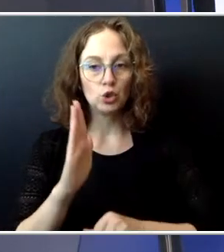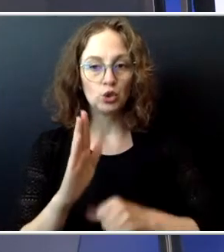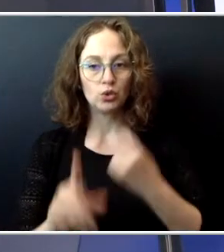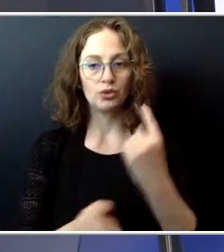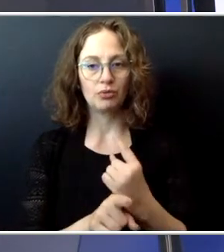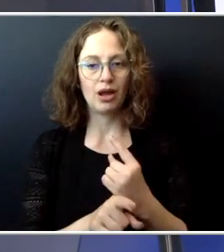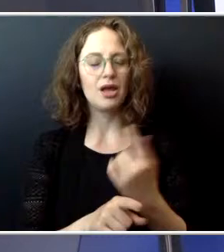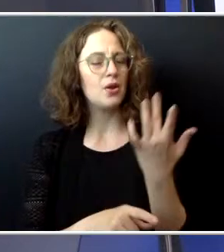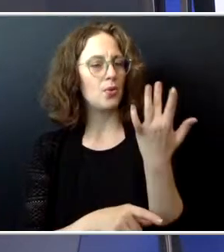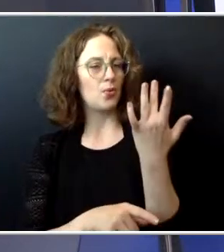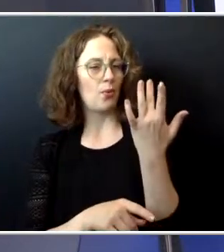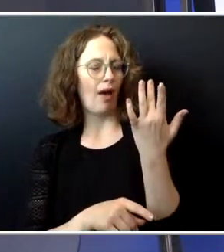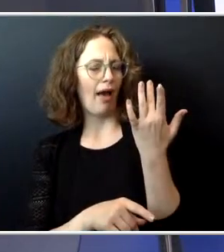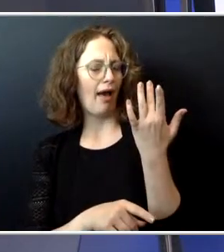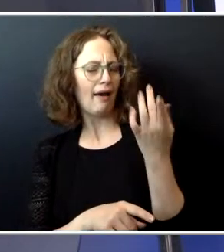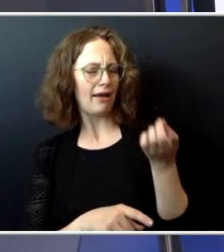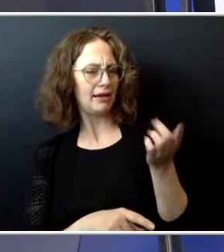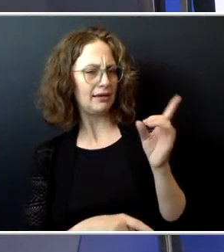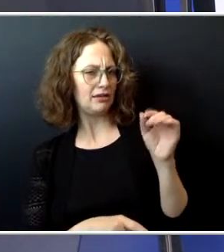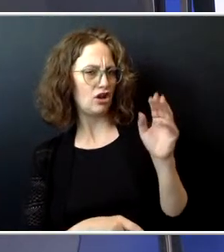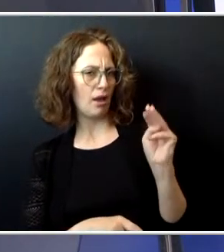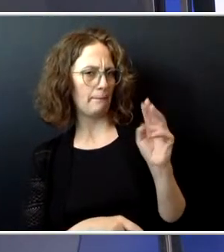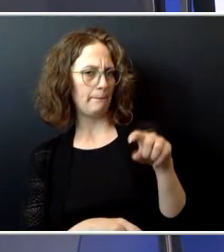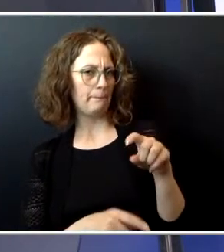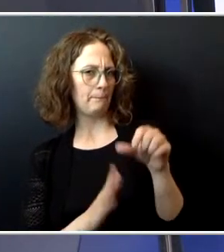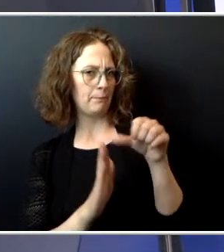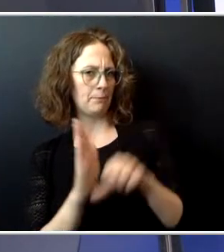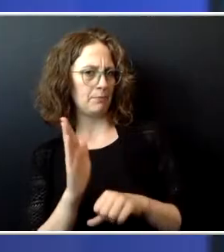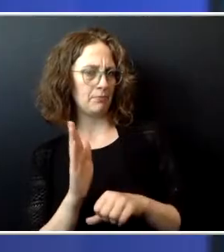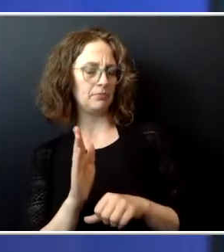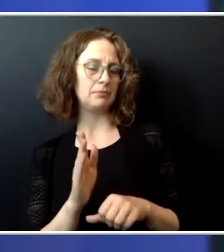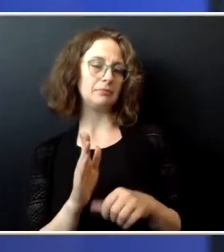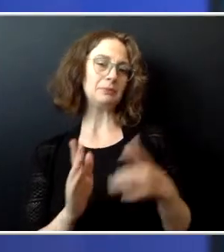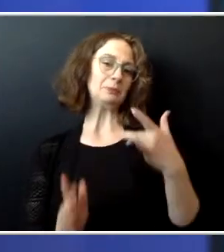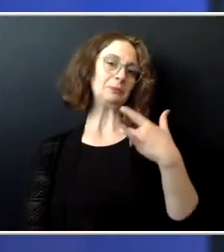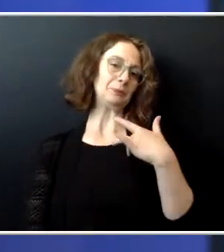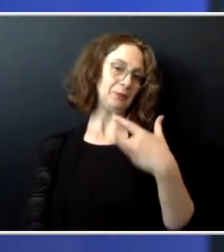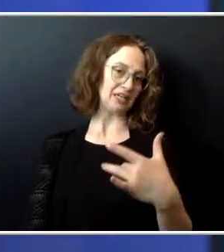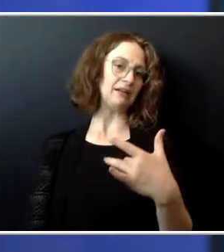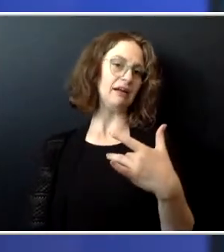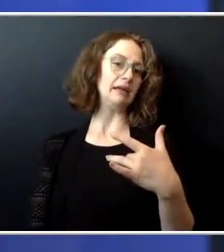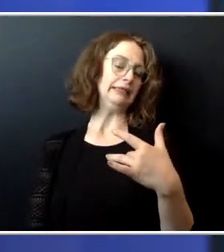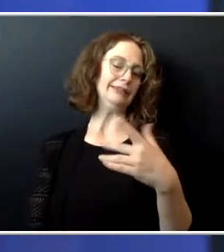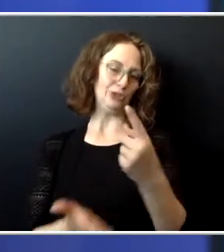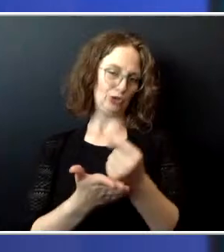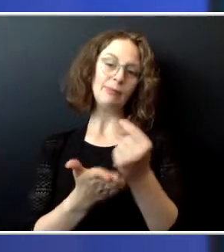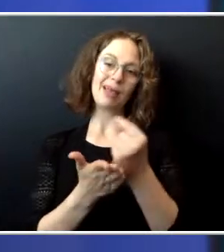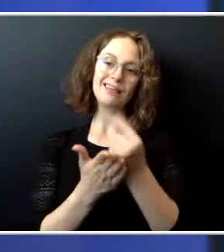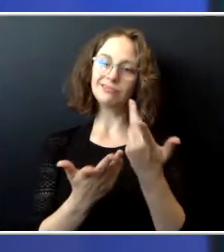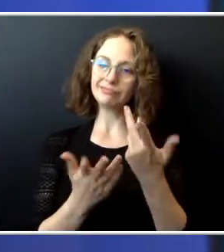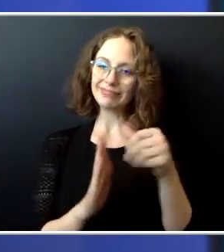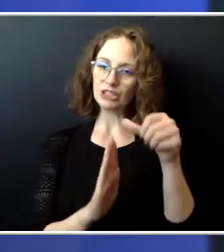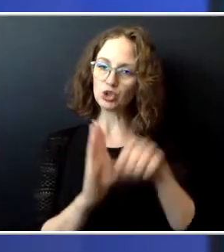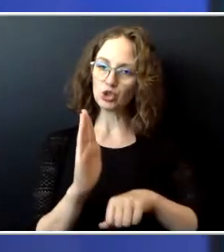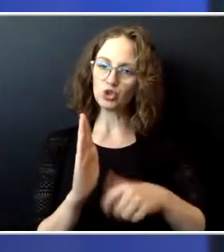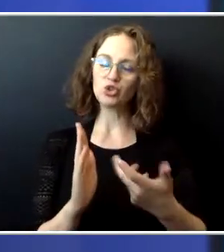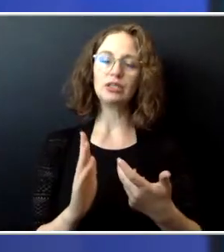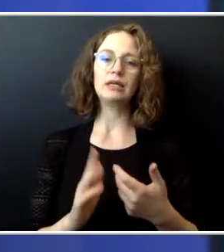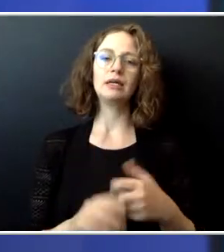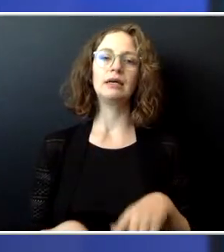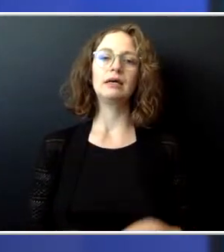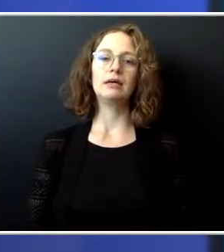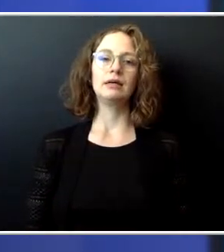for Dom, doctor? So main treatment for Cushing would be surgery if it is something that we